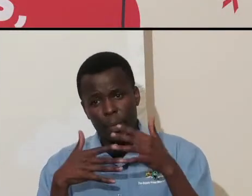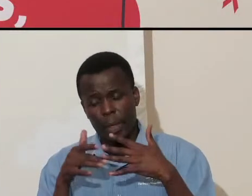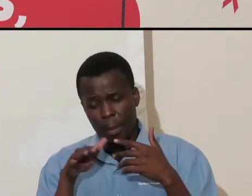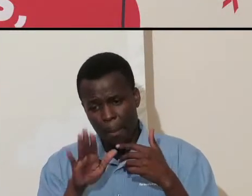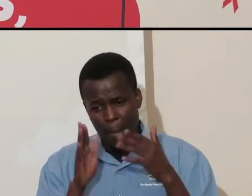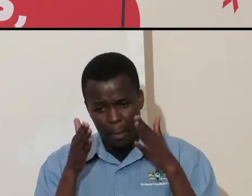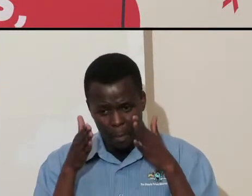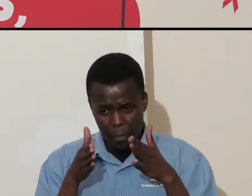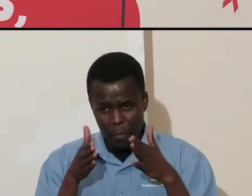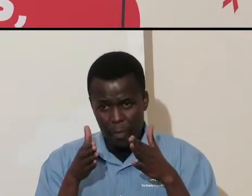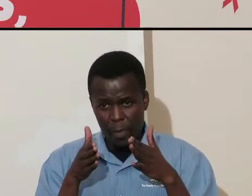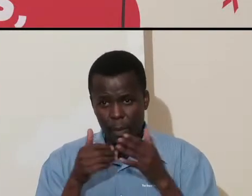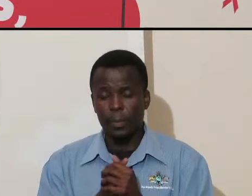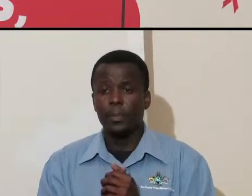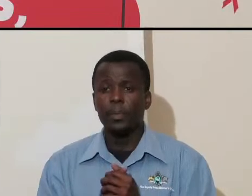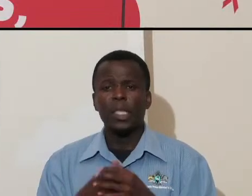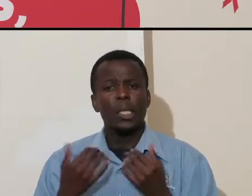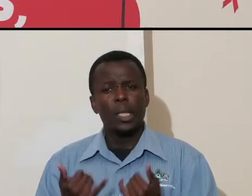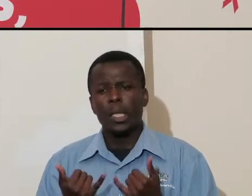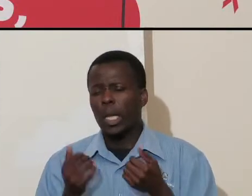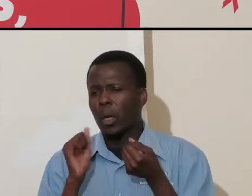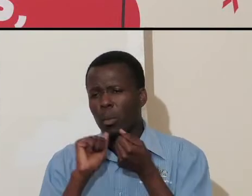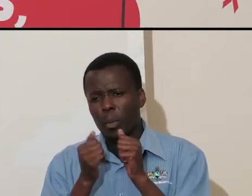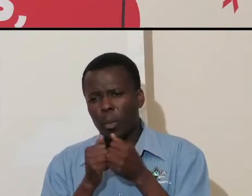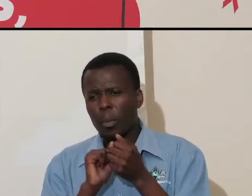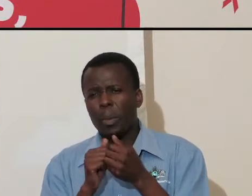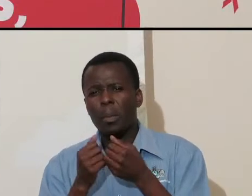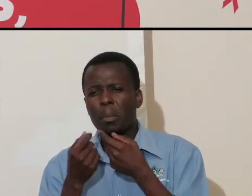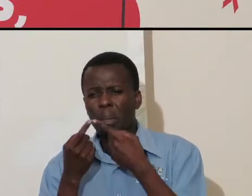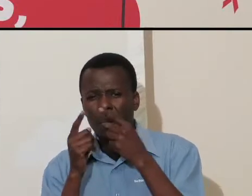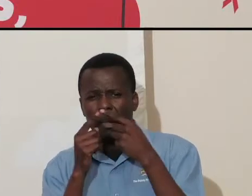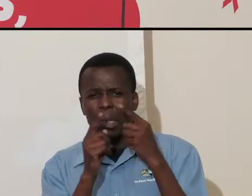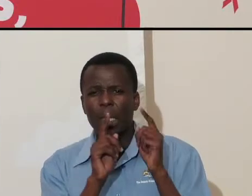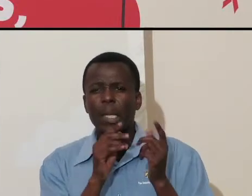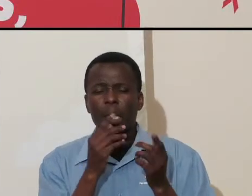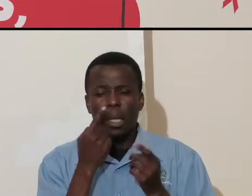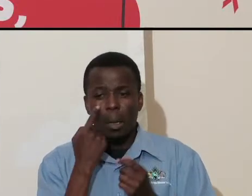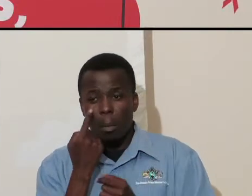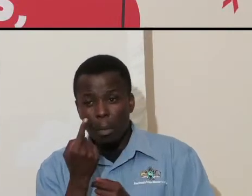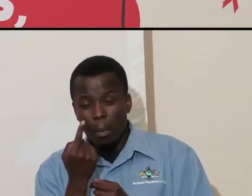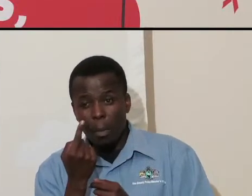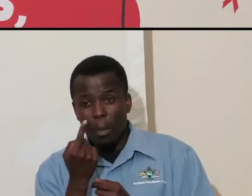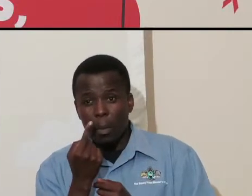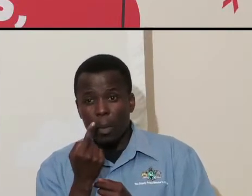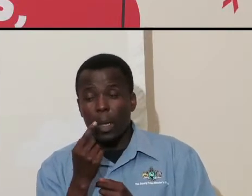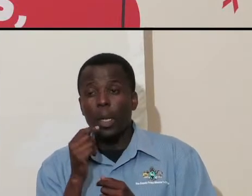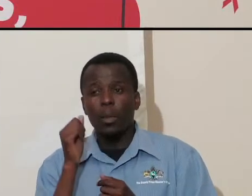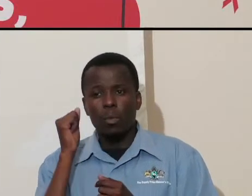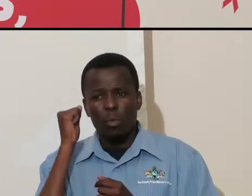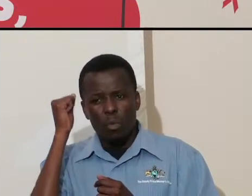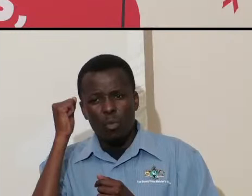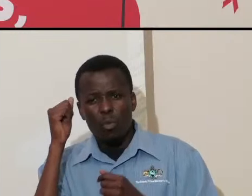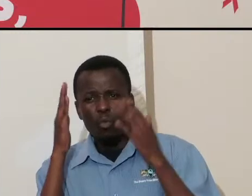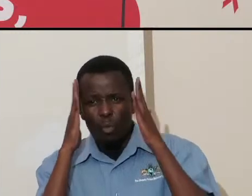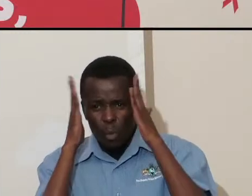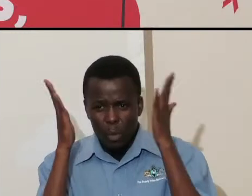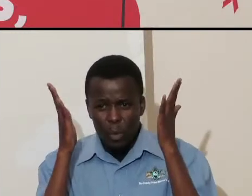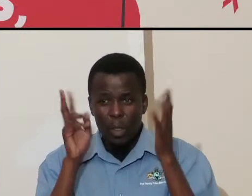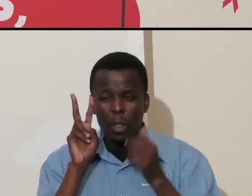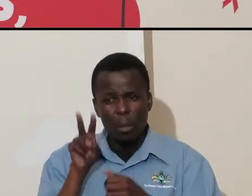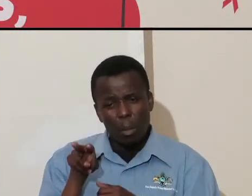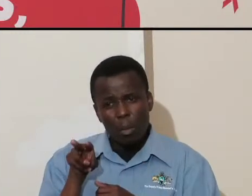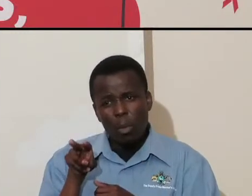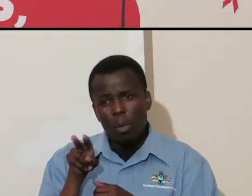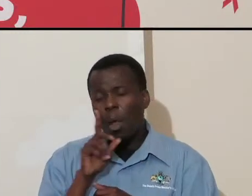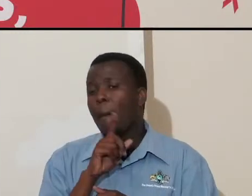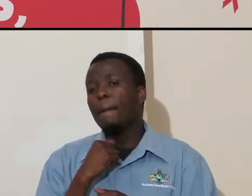regardless of what we see, what we hear, and what we are going through as a nation. And with that, I'd